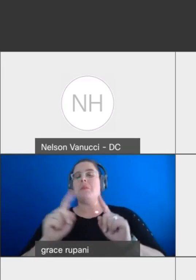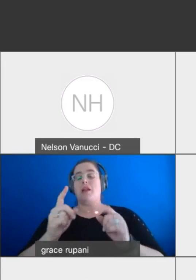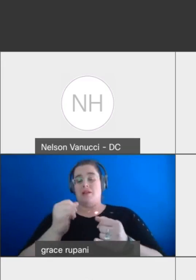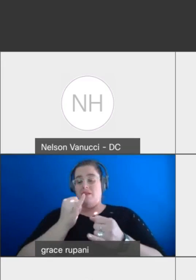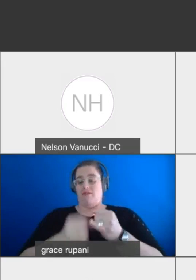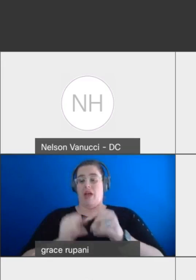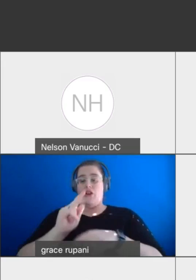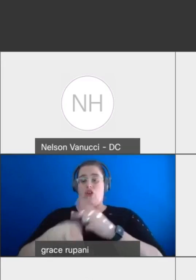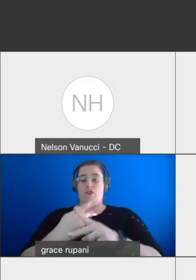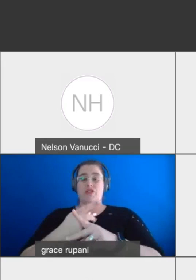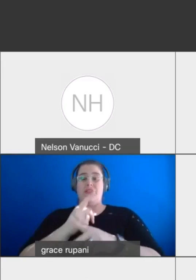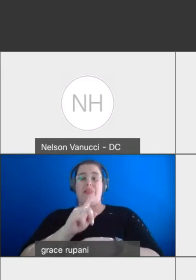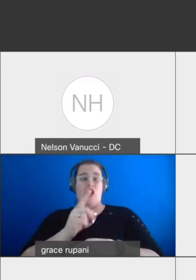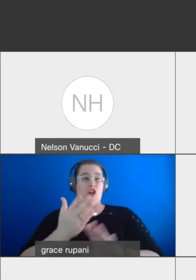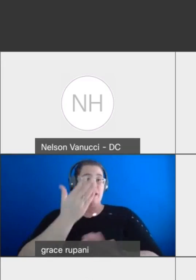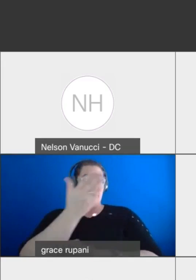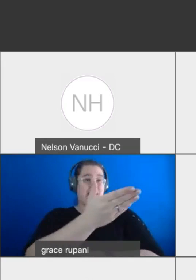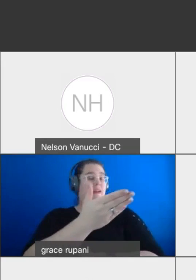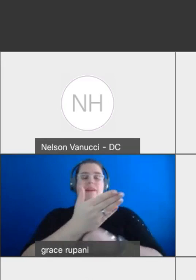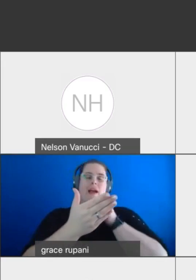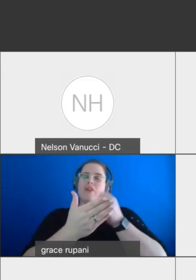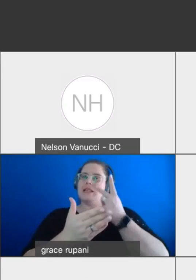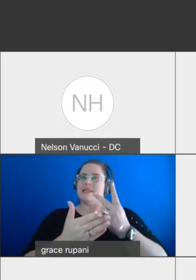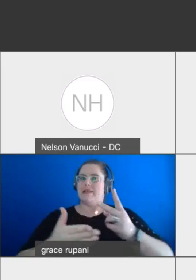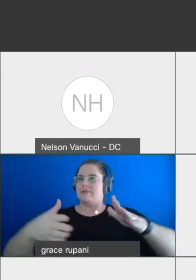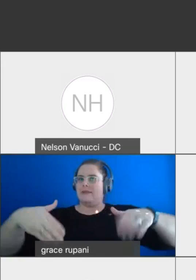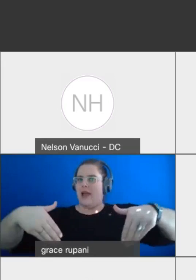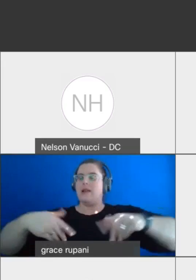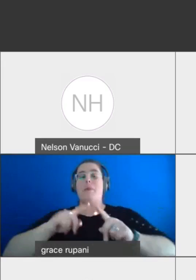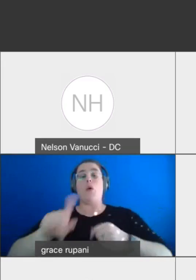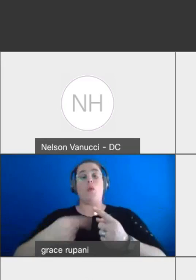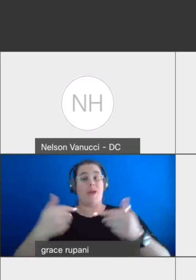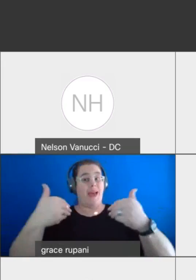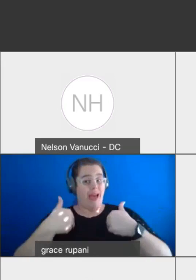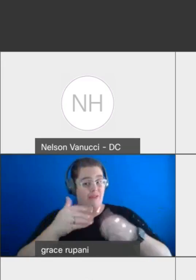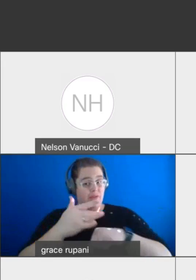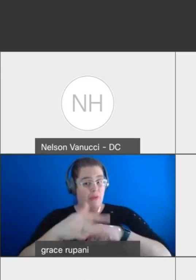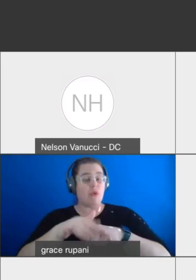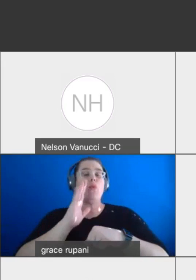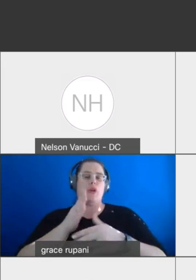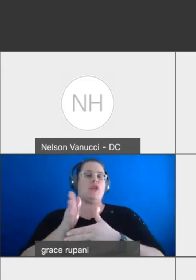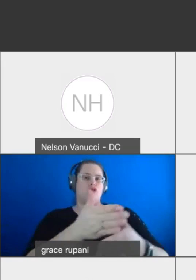are submitting. And as soon as we have that, we will share that with people here.